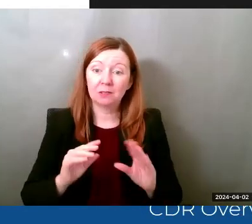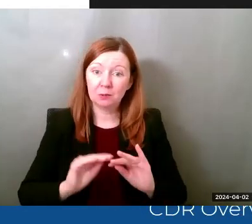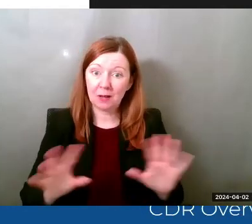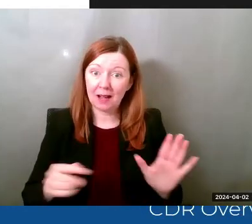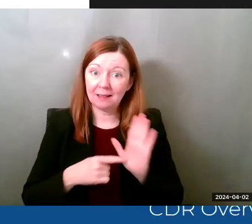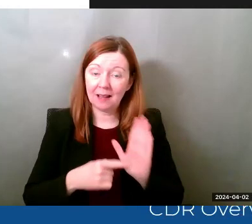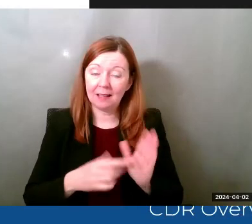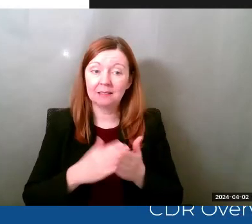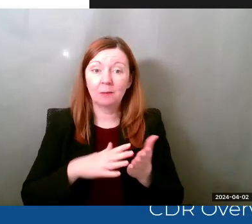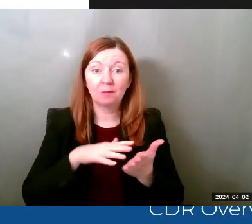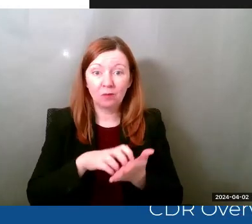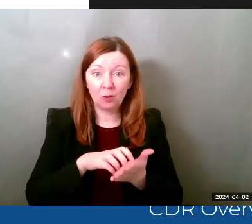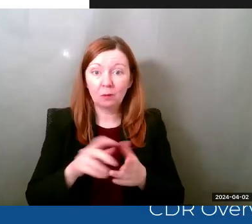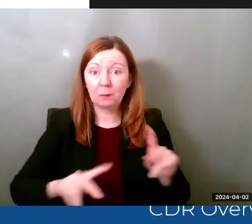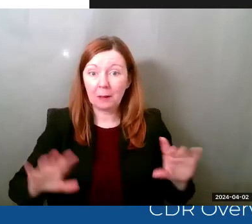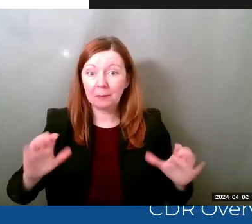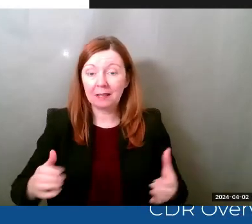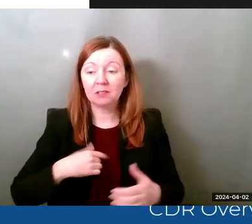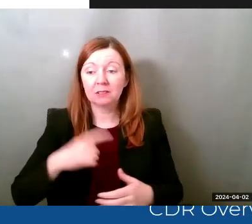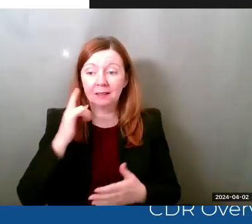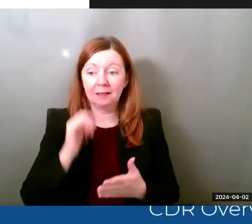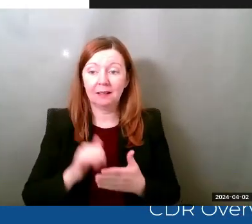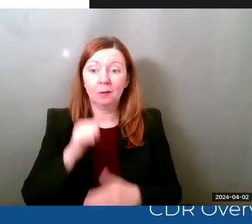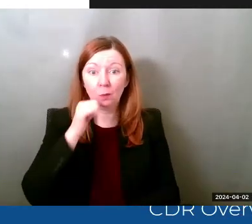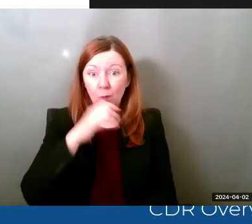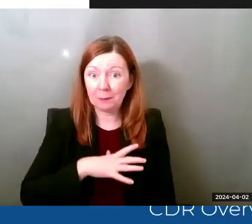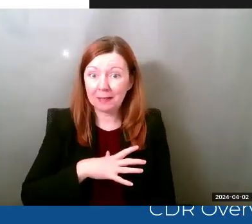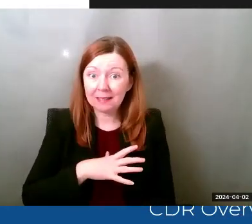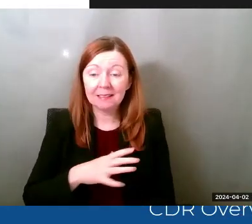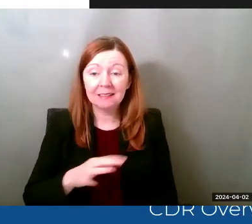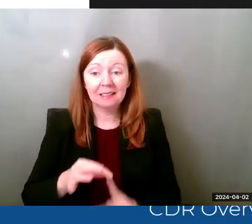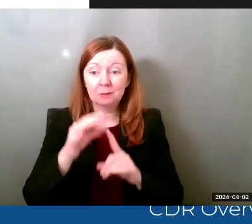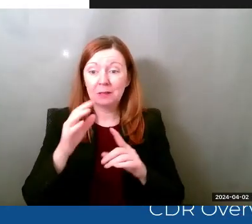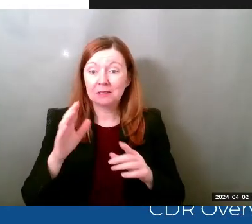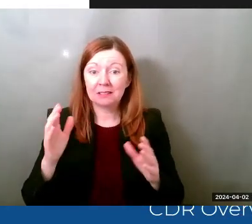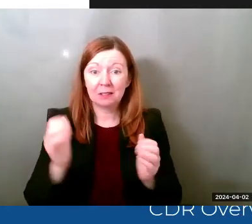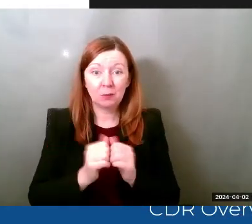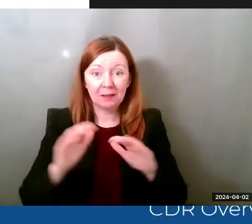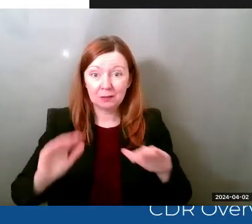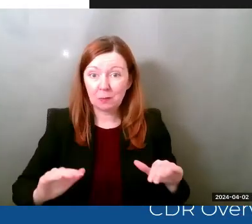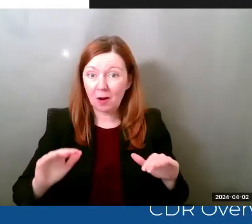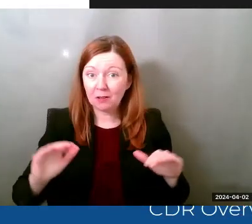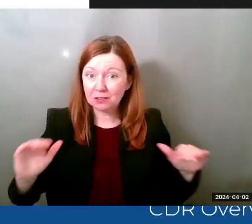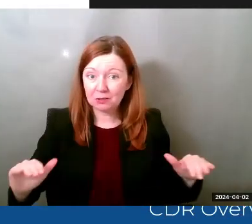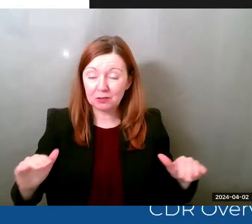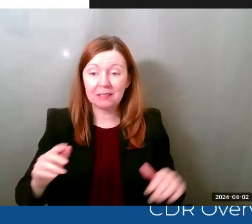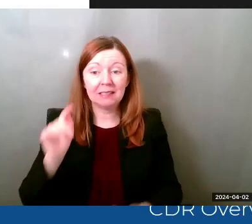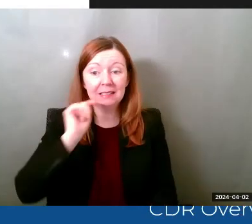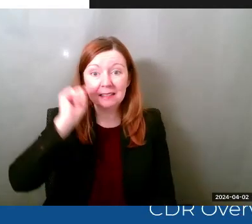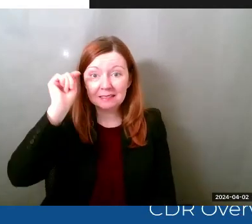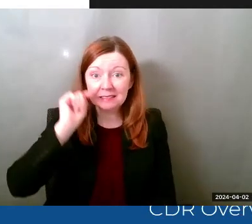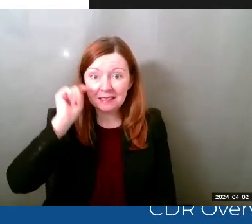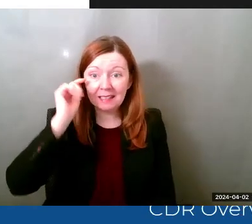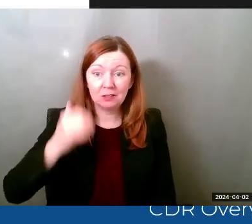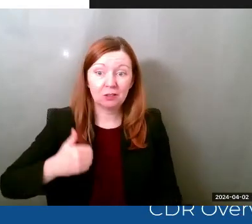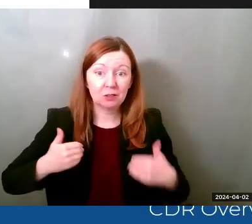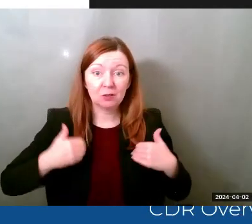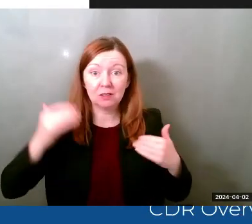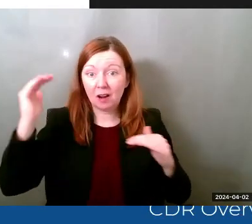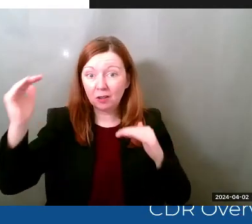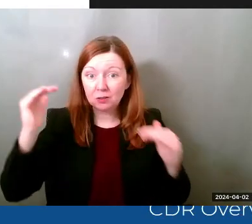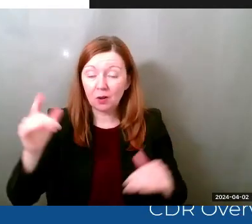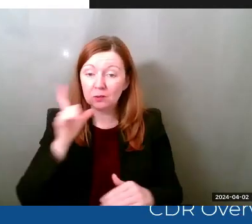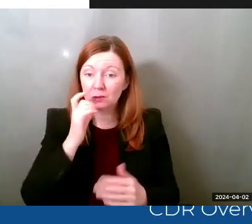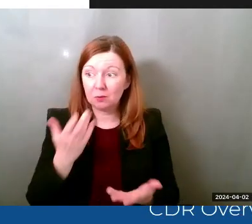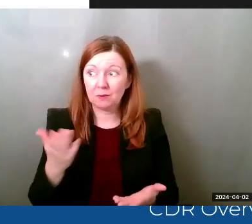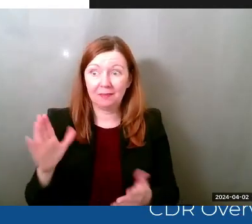highlight some vulnerable populations. I think women, especially those with smaller children, teenagers or young adults